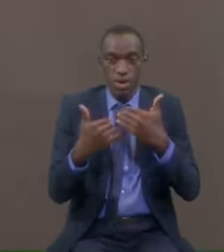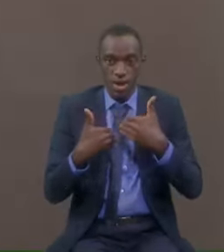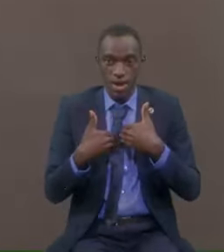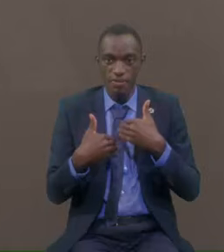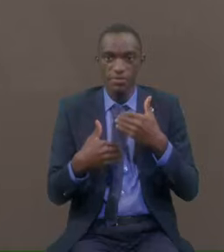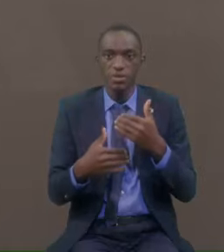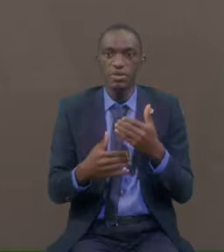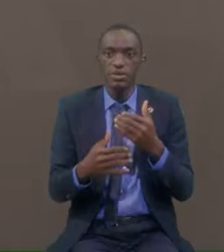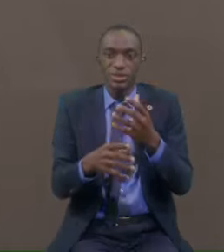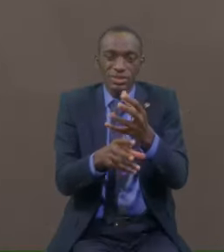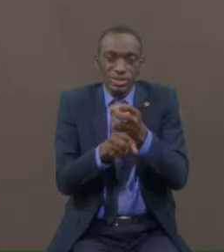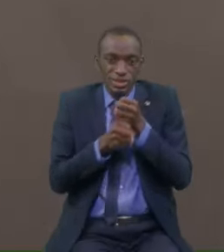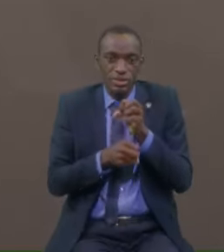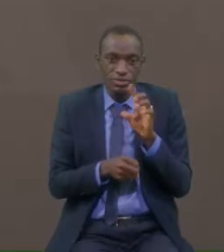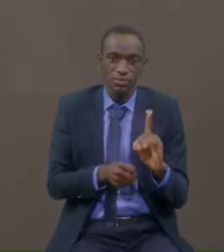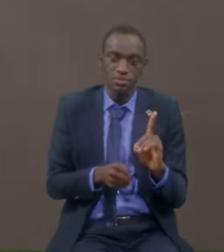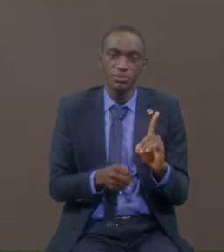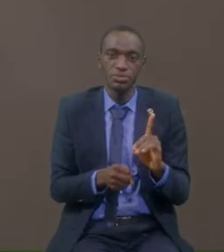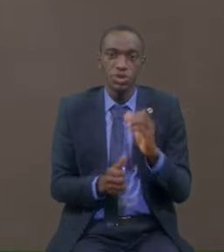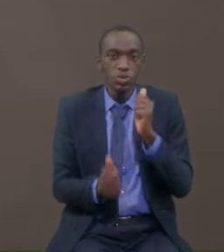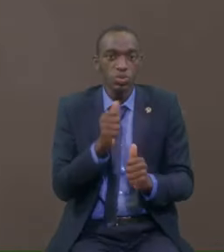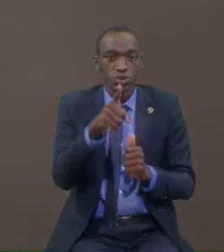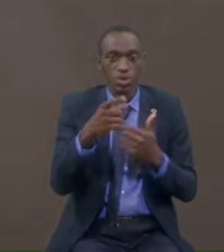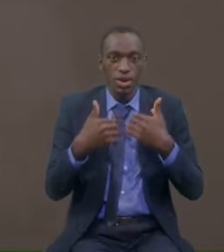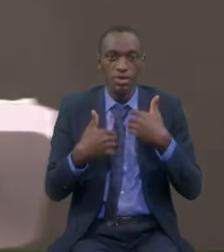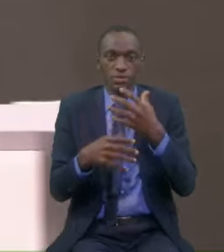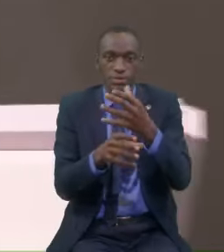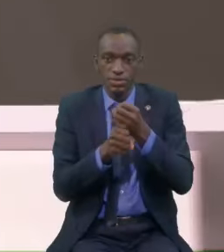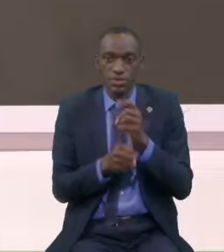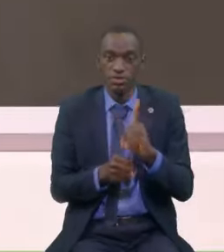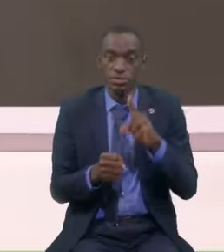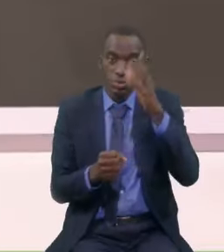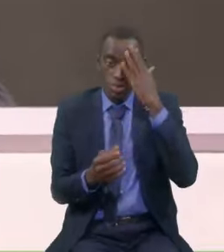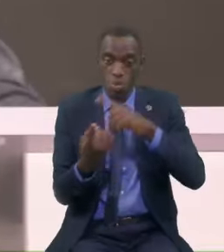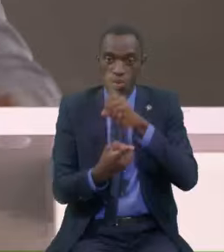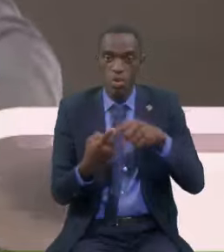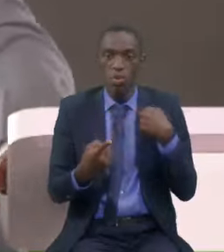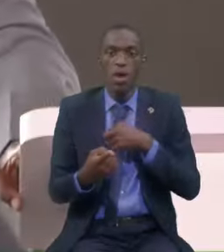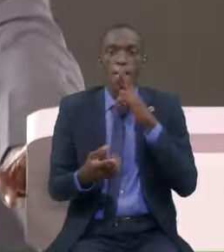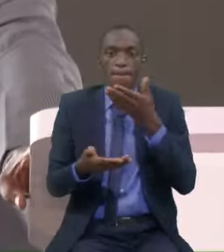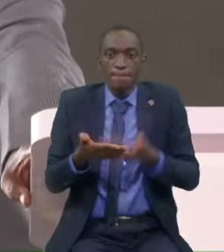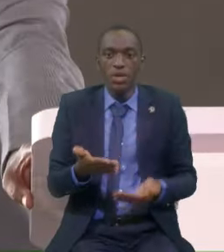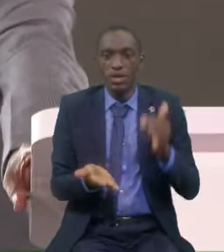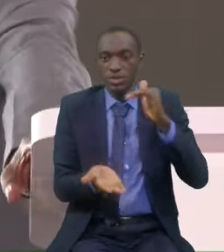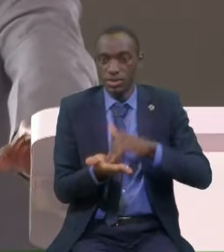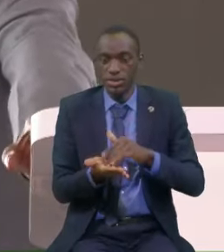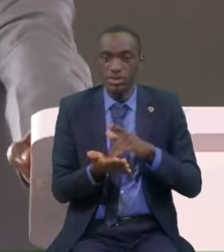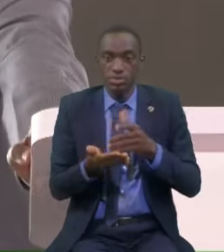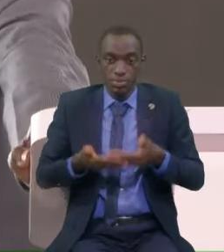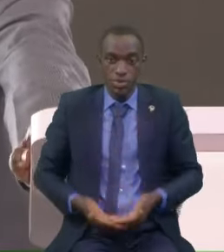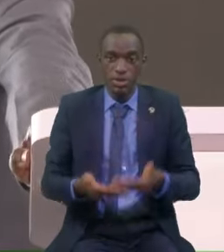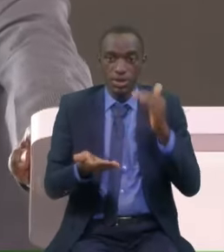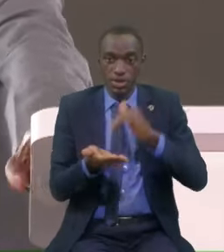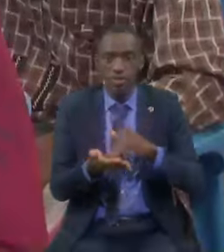have received. You know, when we're born again, the Spirit bears witness that we're